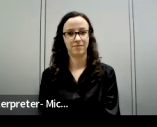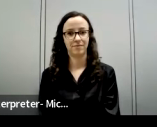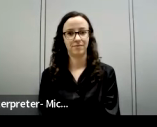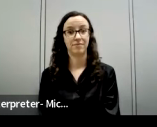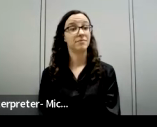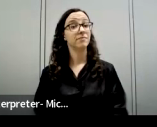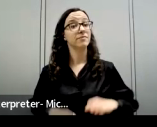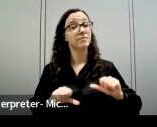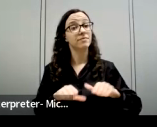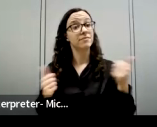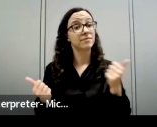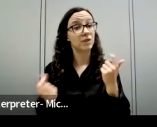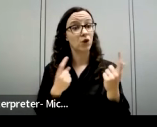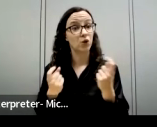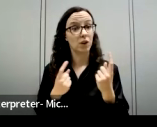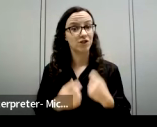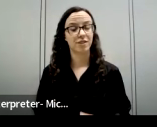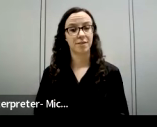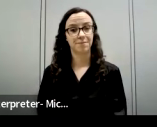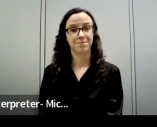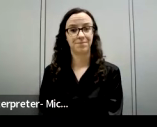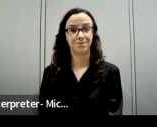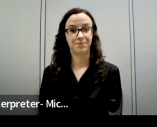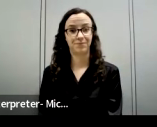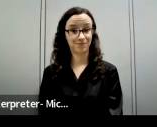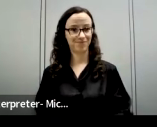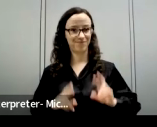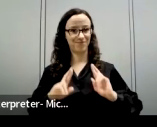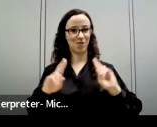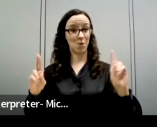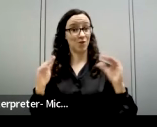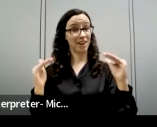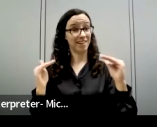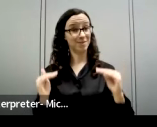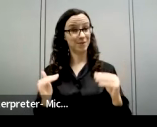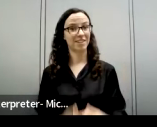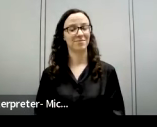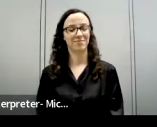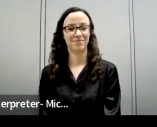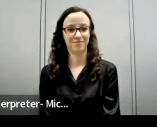Any other questions? Are we ready to move on?